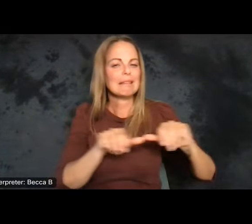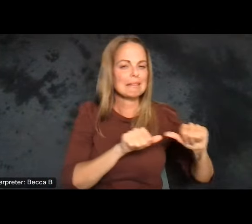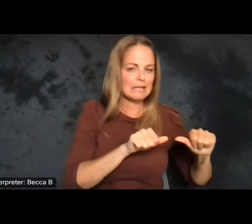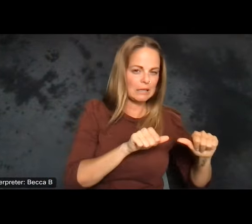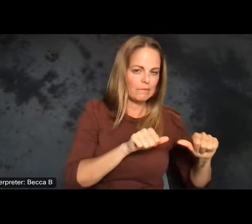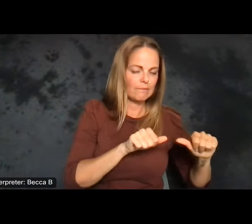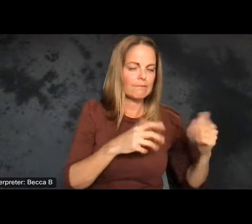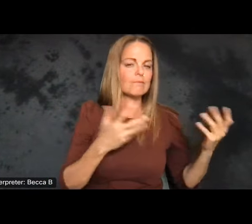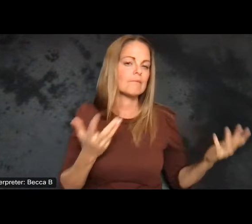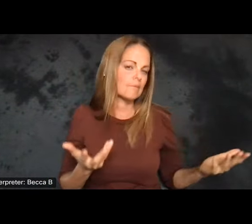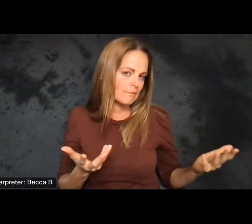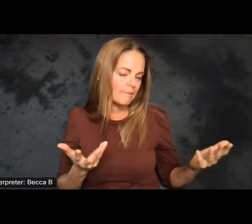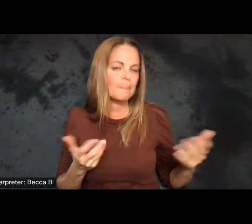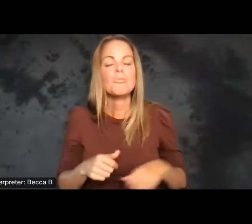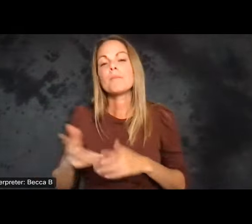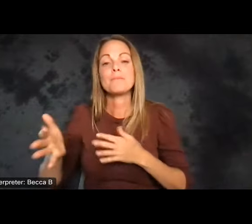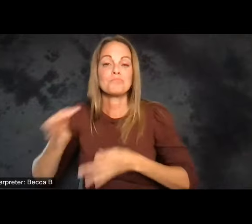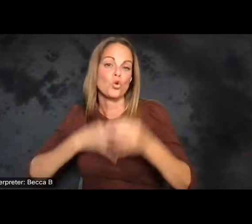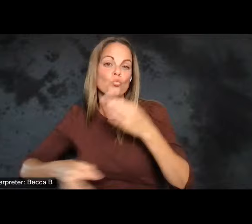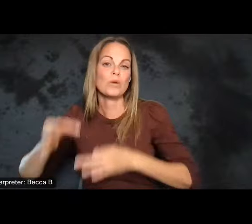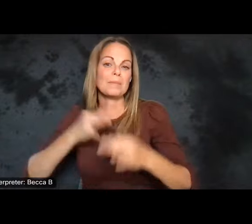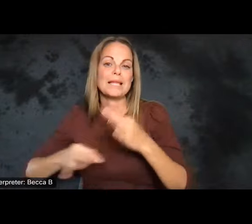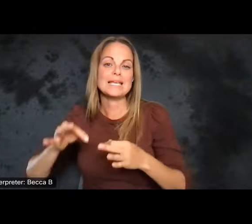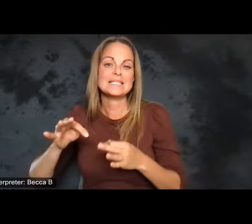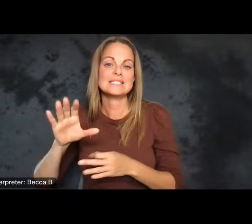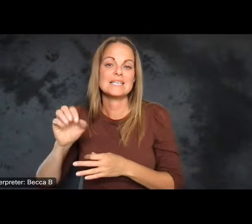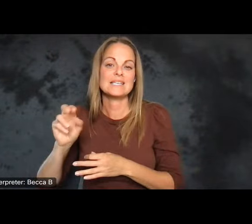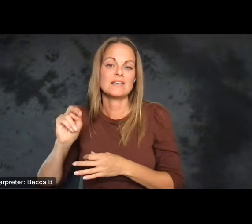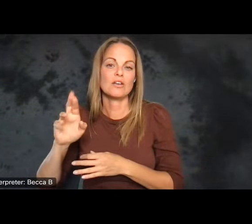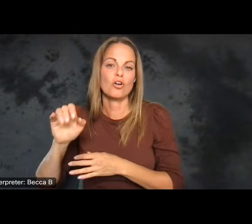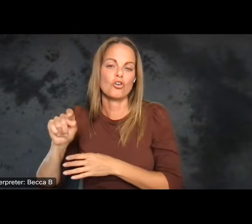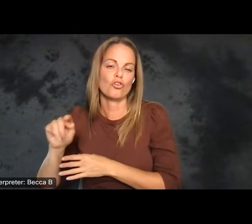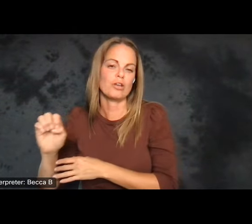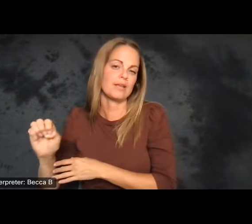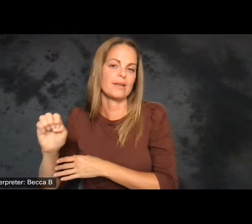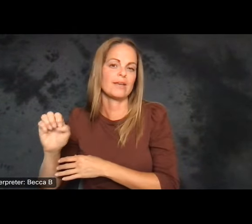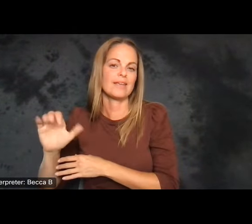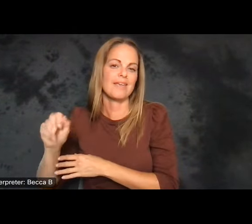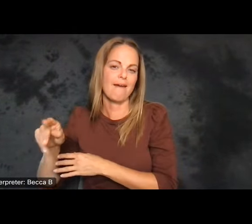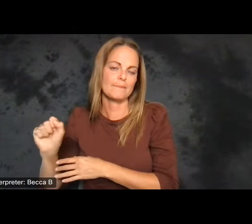question, replacing the concrete caps is a priority. That is going to get completed.